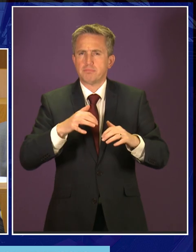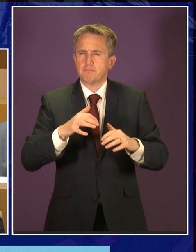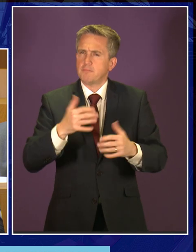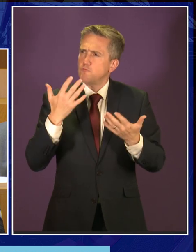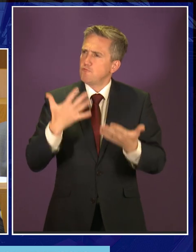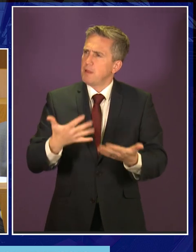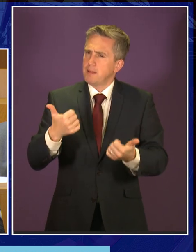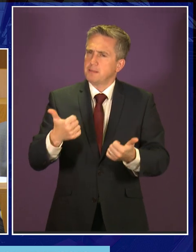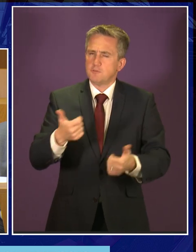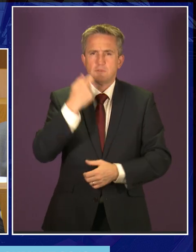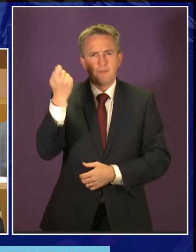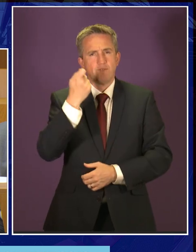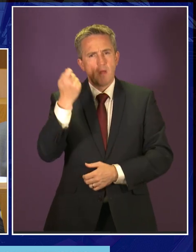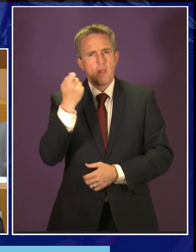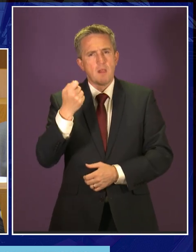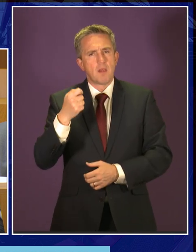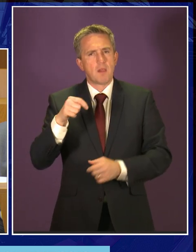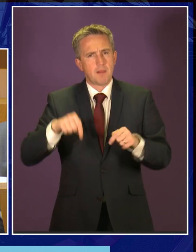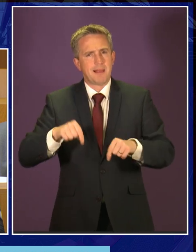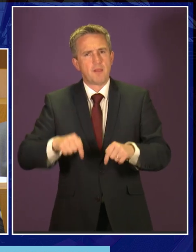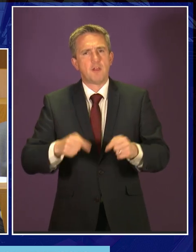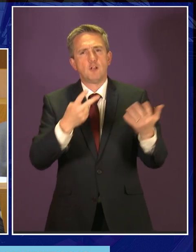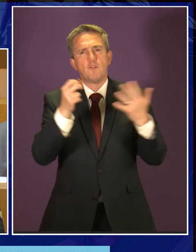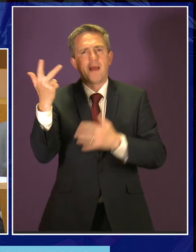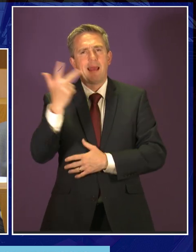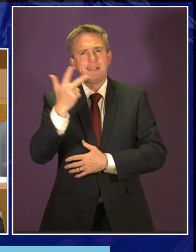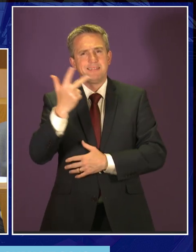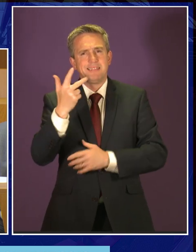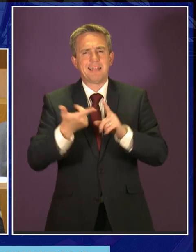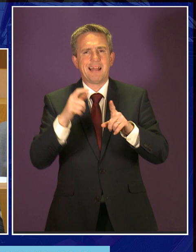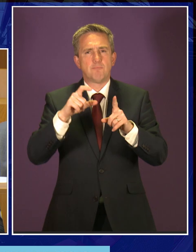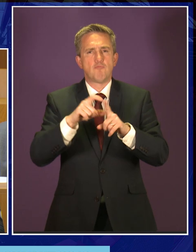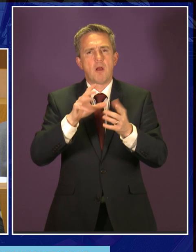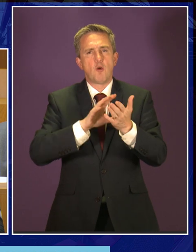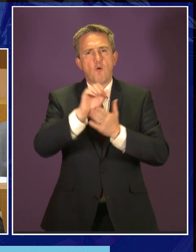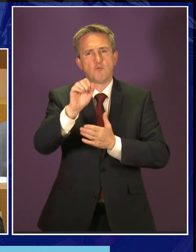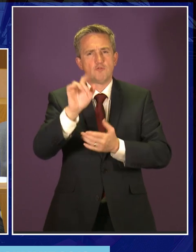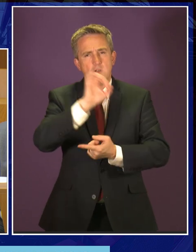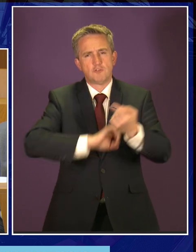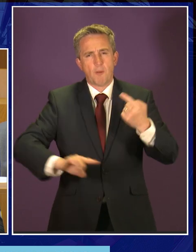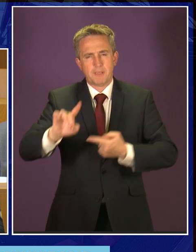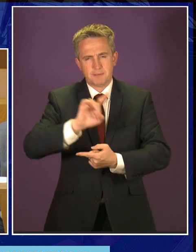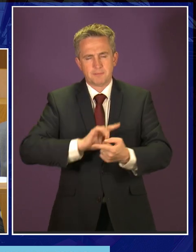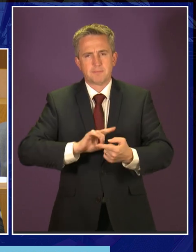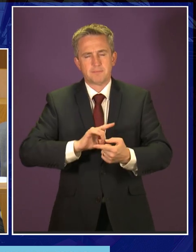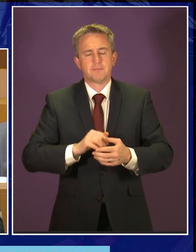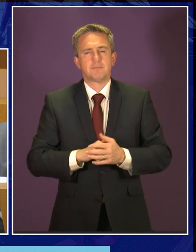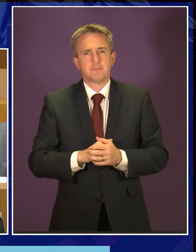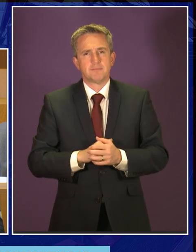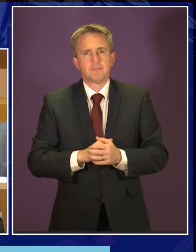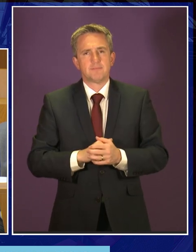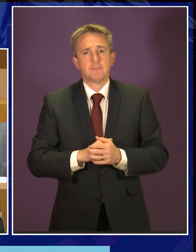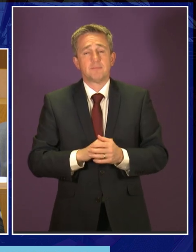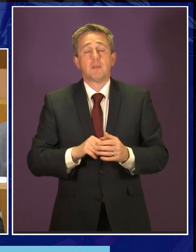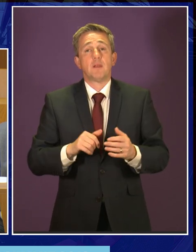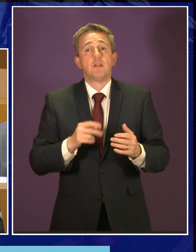the 2018 Edinburgh International Culture Summit. The overall theme of